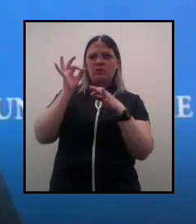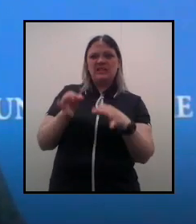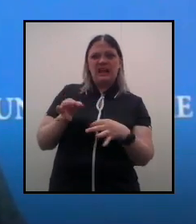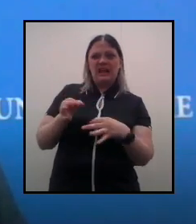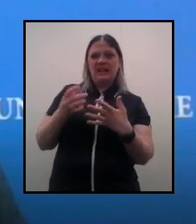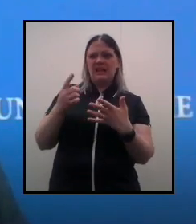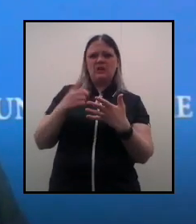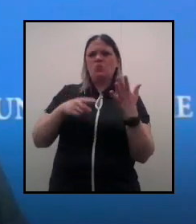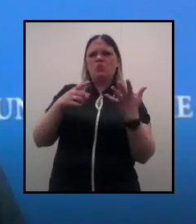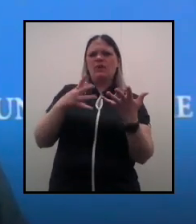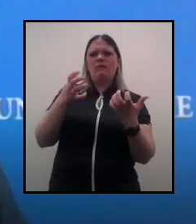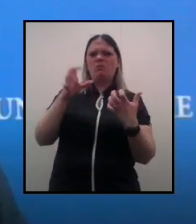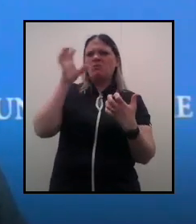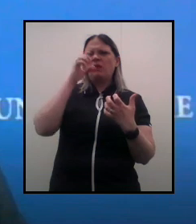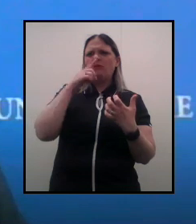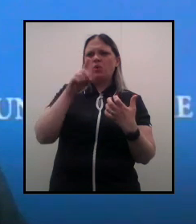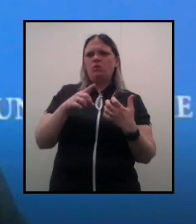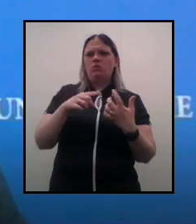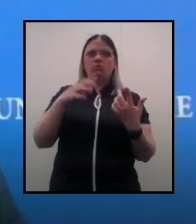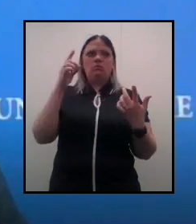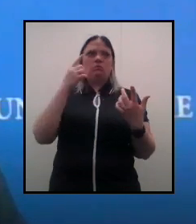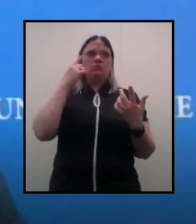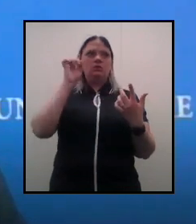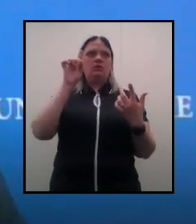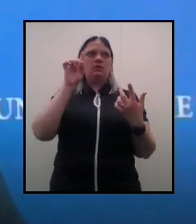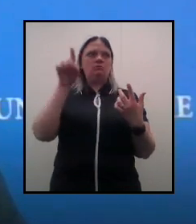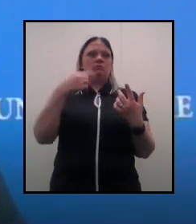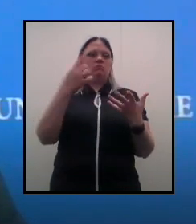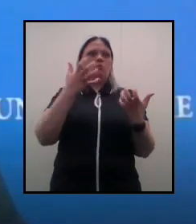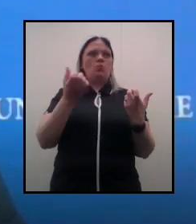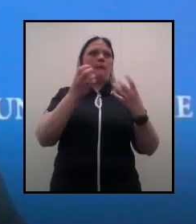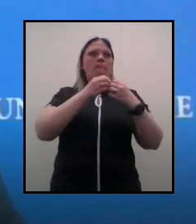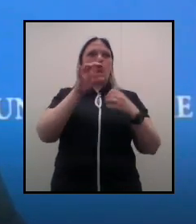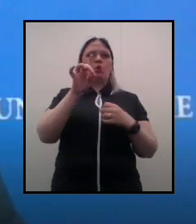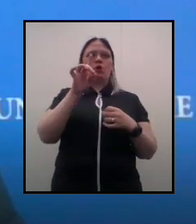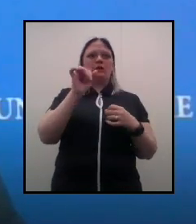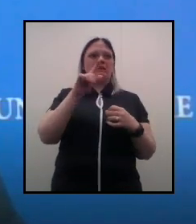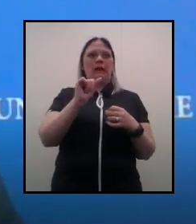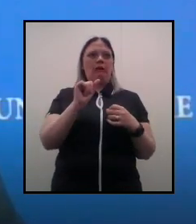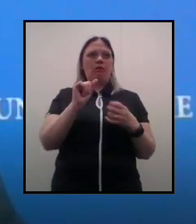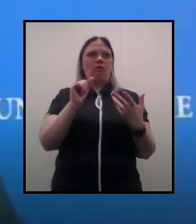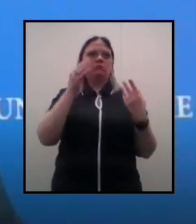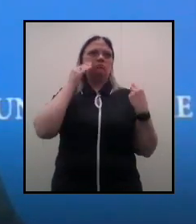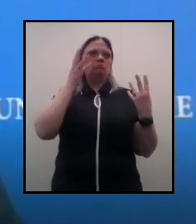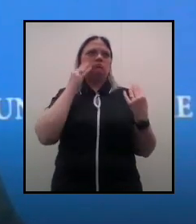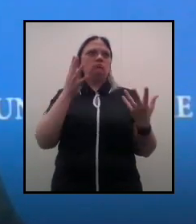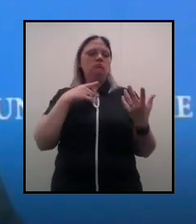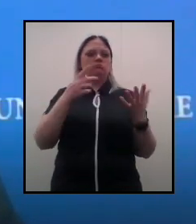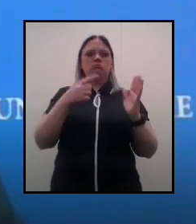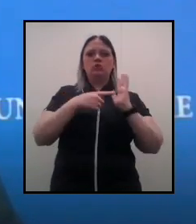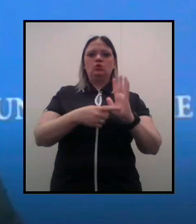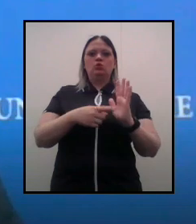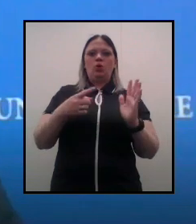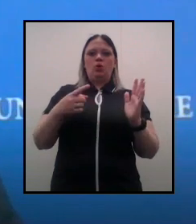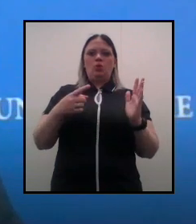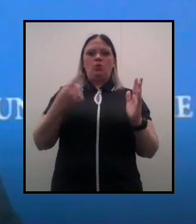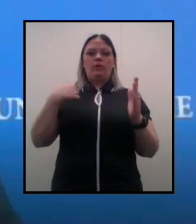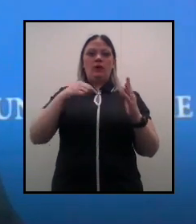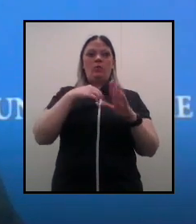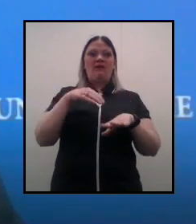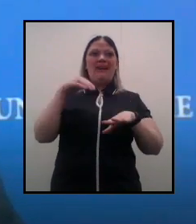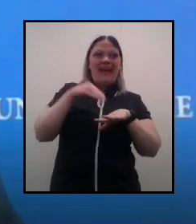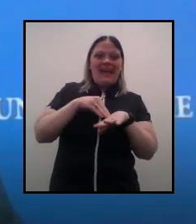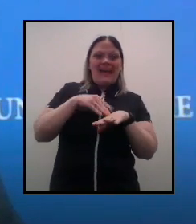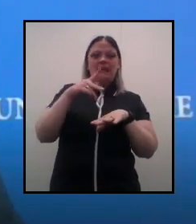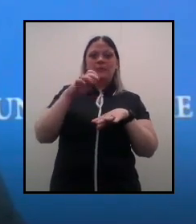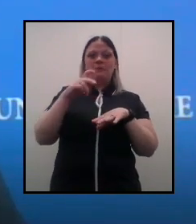they're looking for? I think they're just looking for more data to show that we have, we're either at our peak or